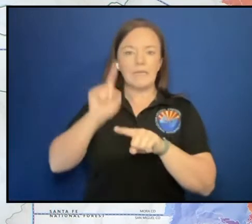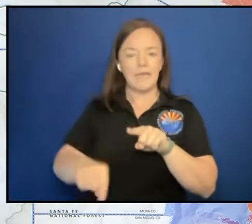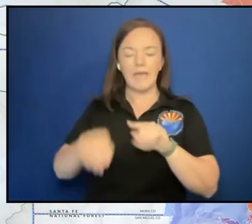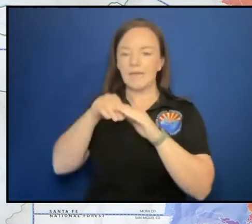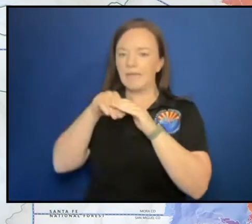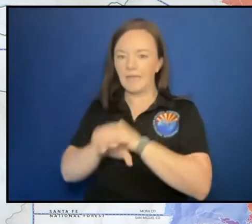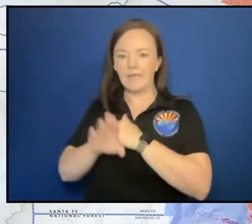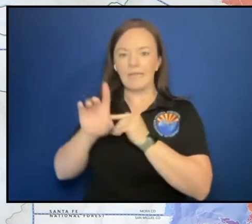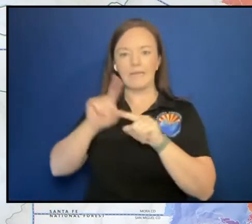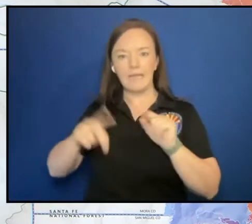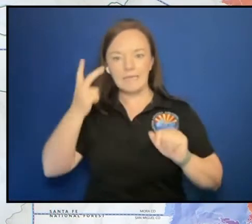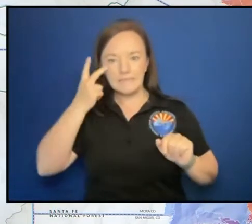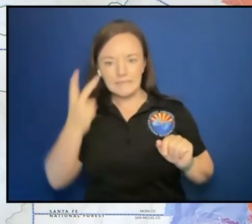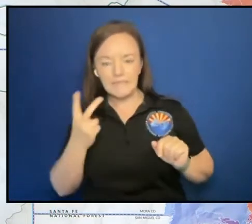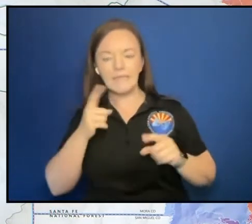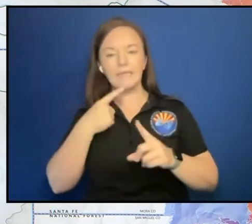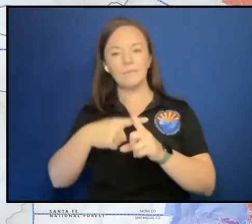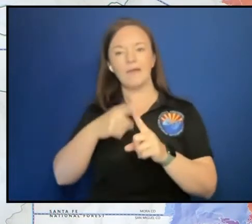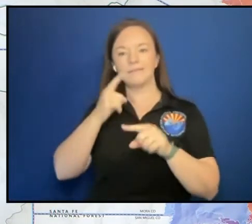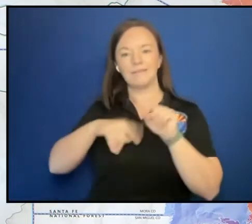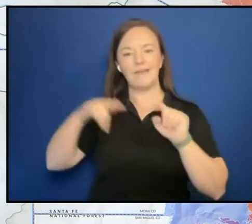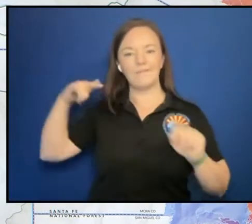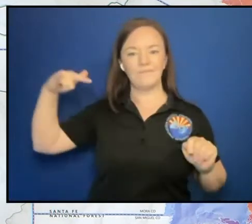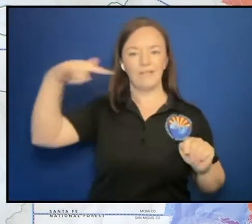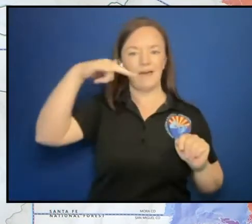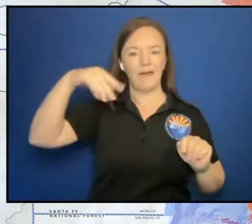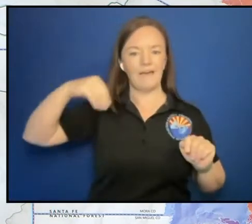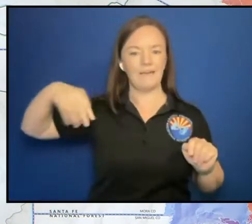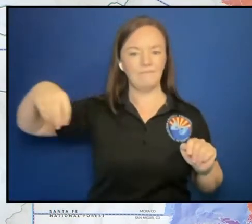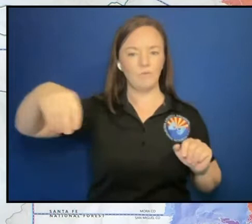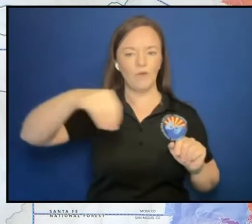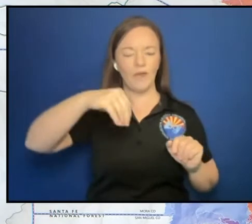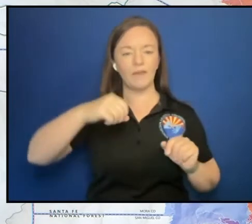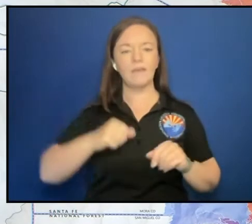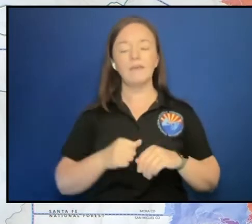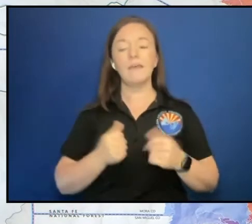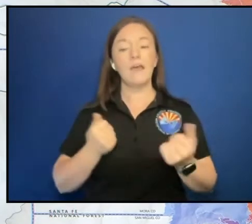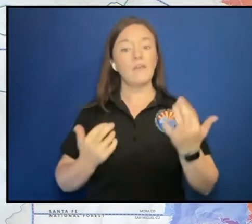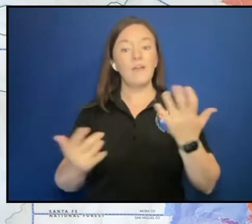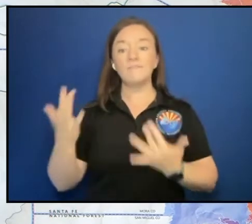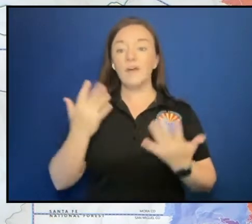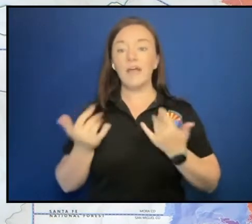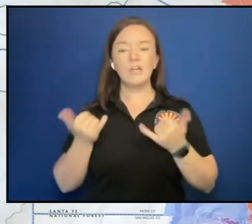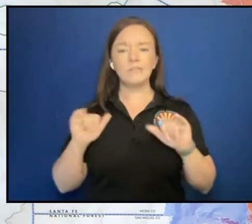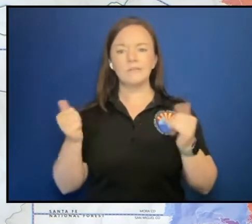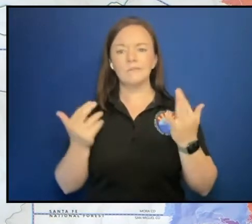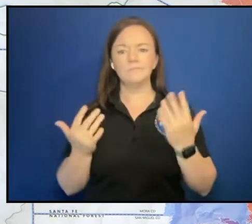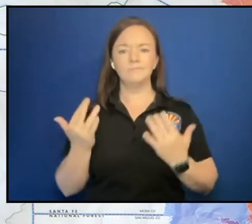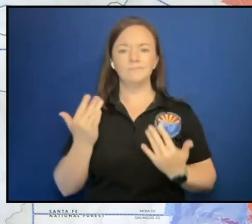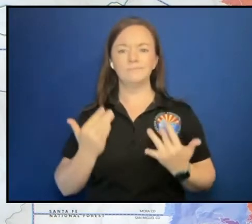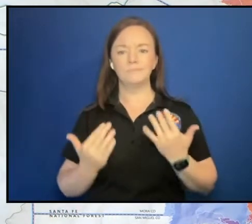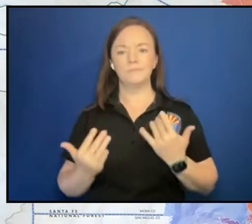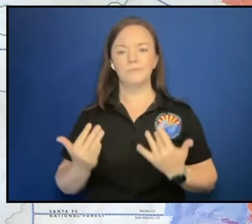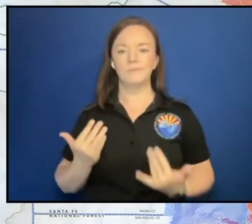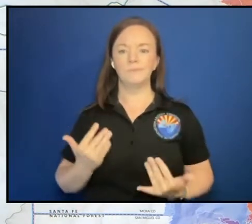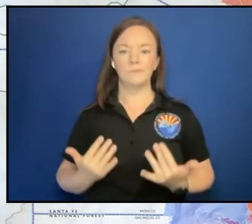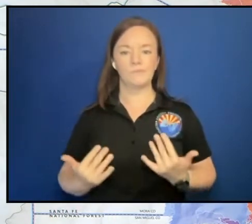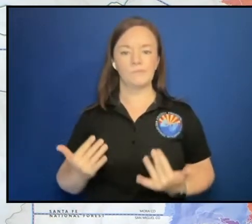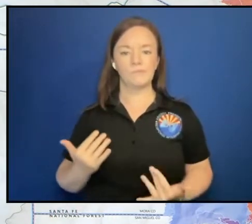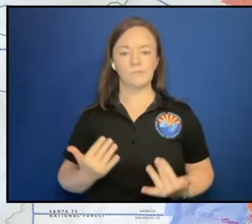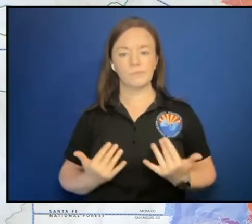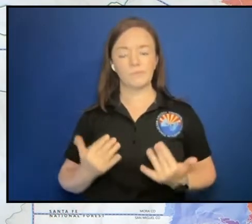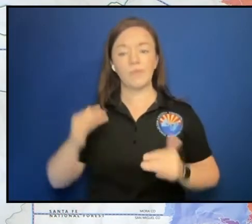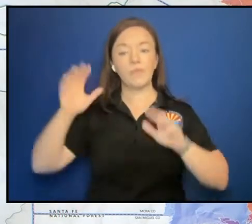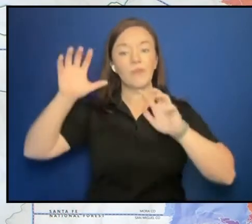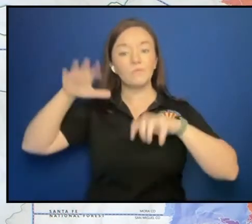haven't got a flight. So fire's still going out. I mean, this rain, what's anticipated today, is certainly going to be very helpful, especially